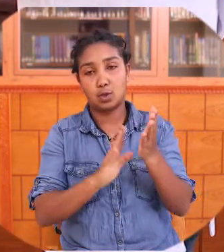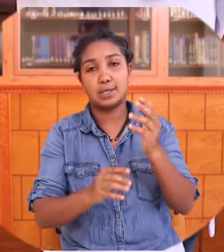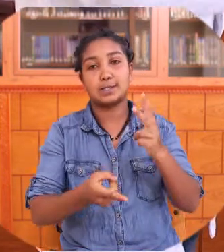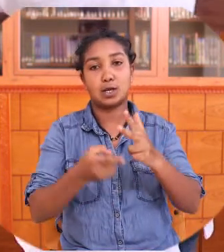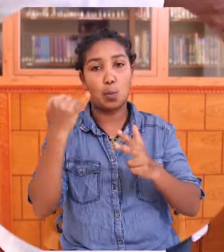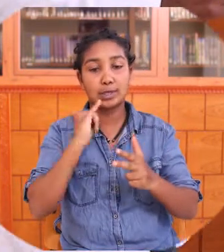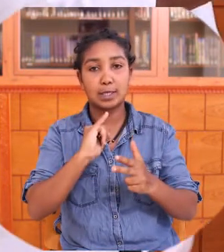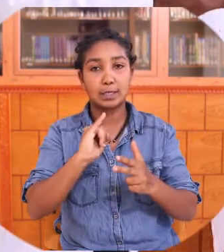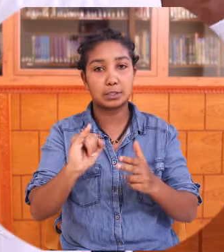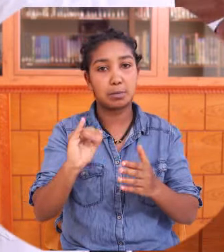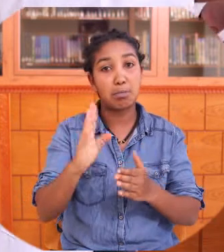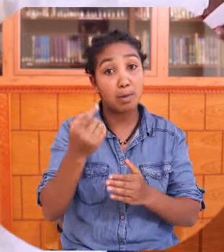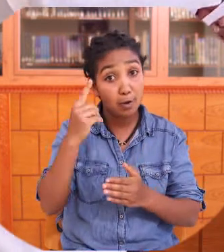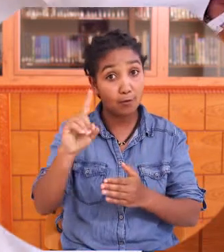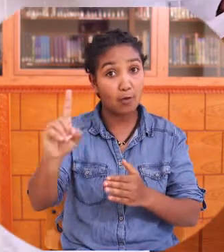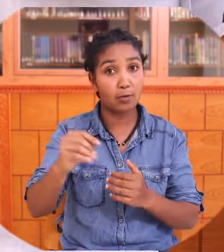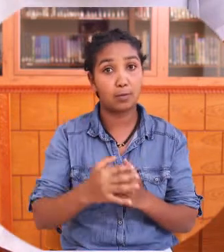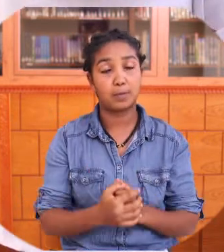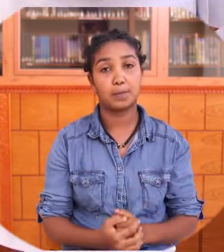point is maybe for